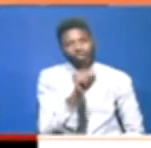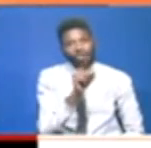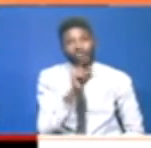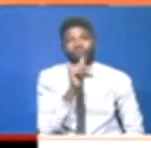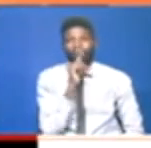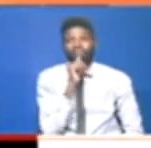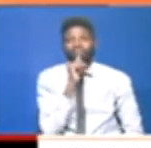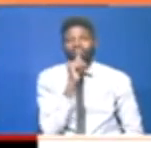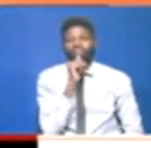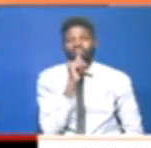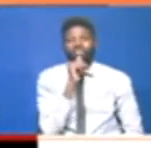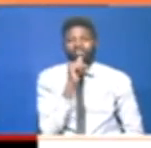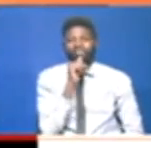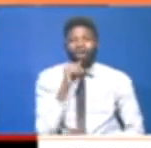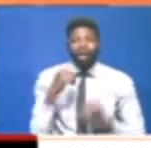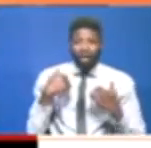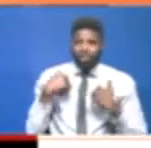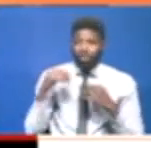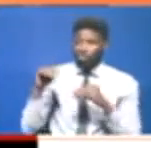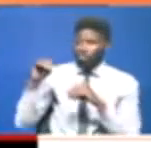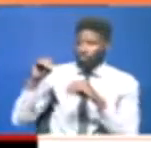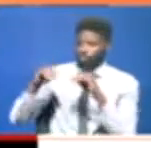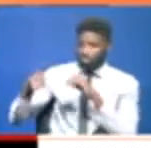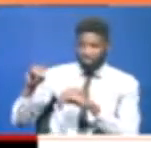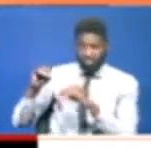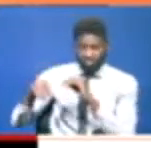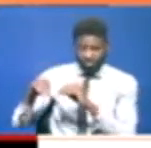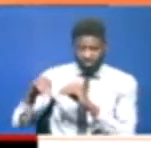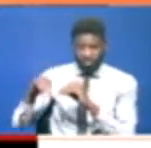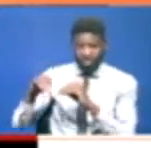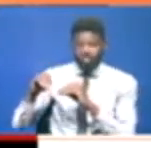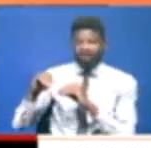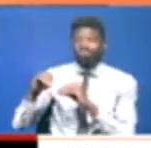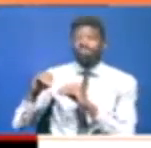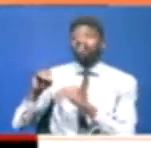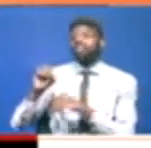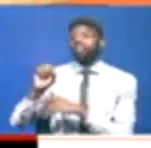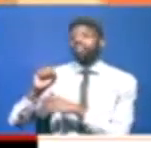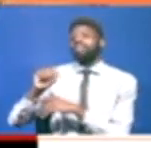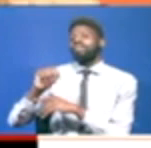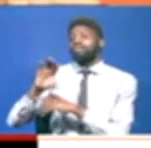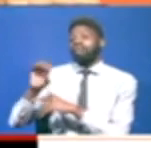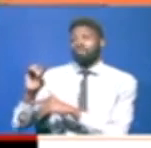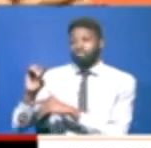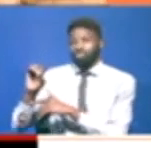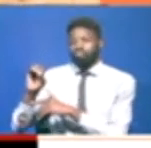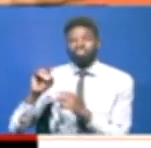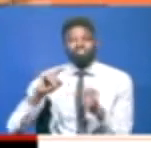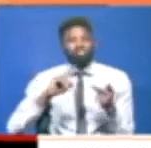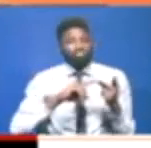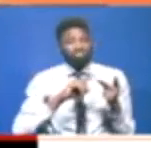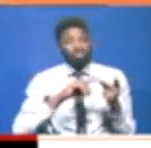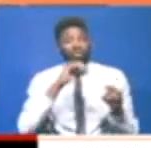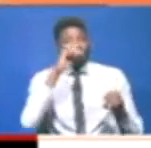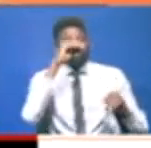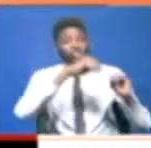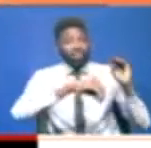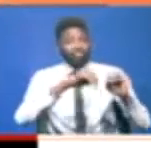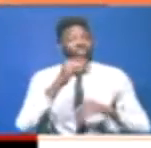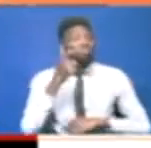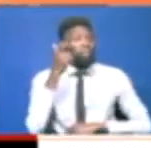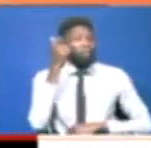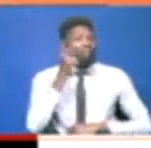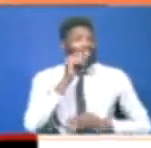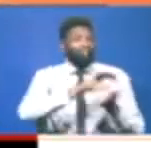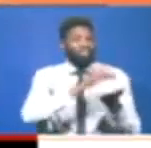between contributing to a cooperative society and to a pension fund, where